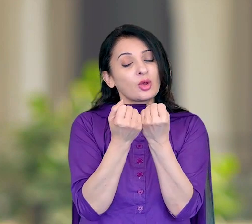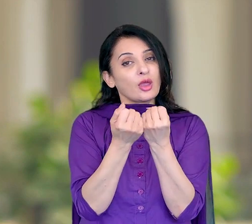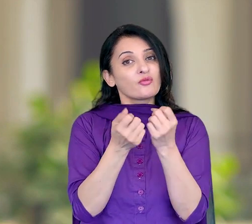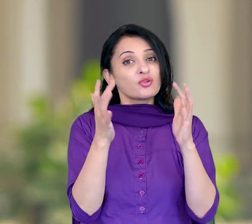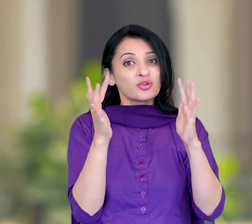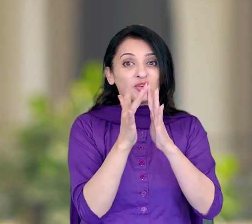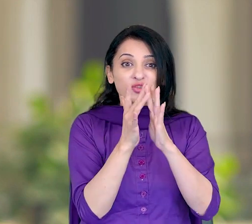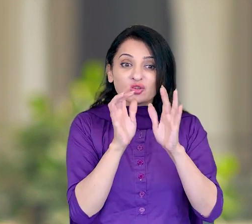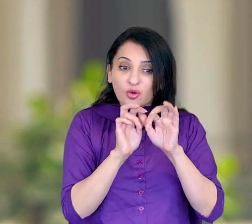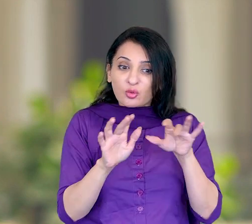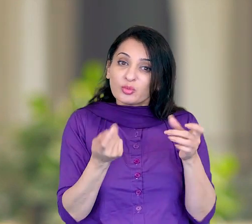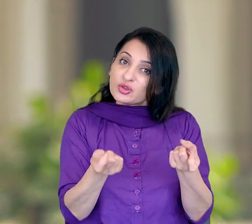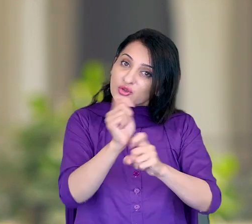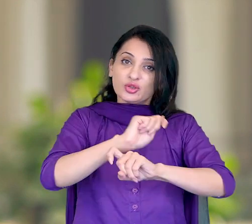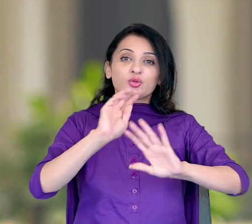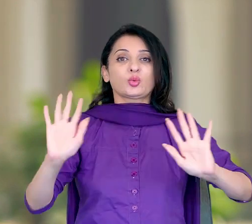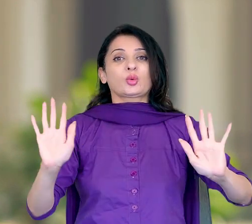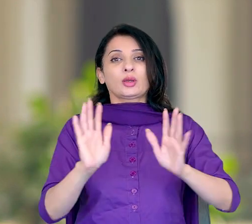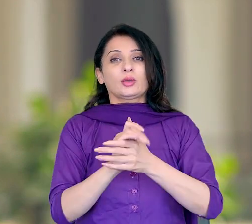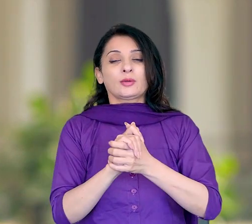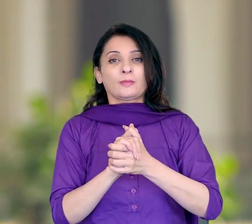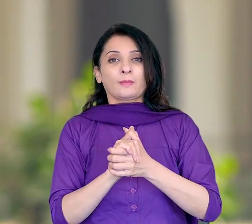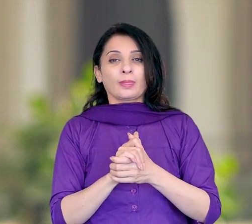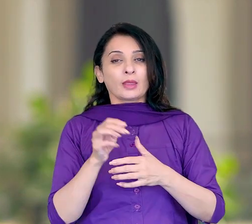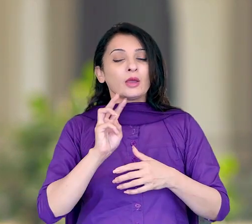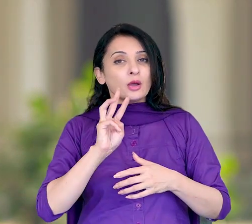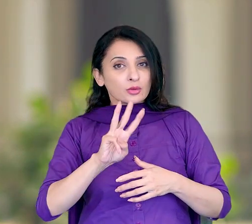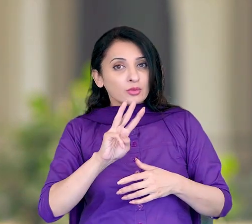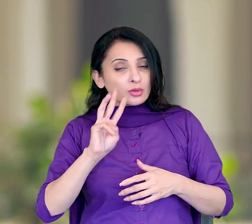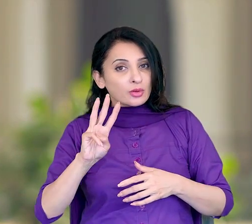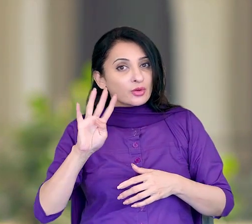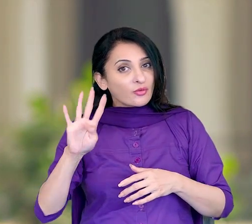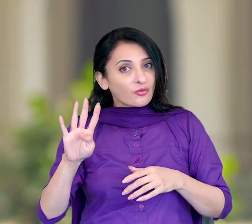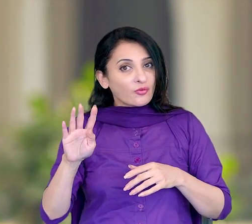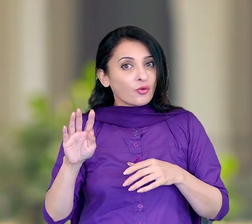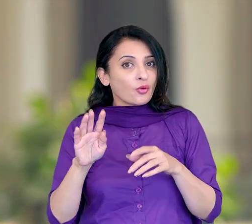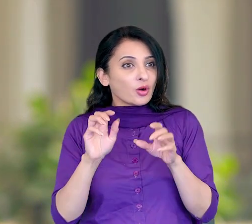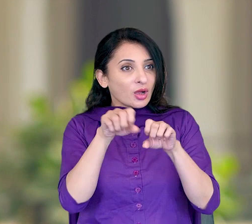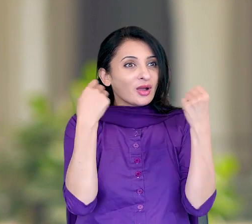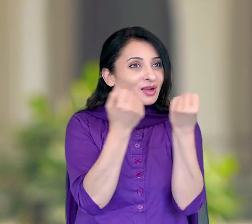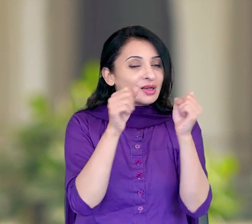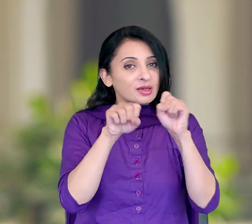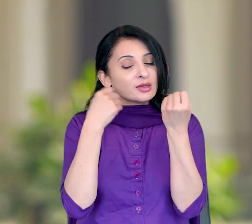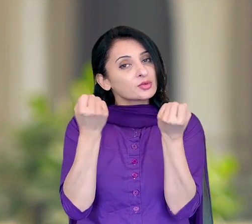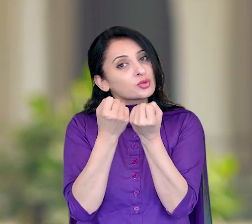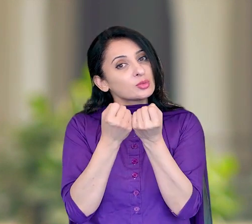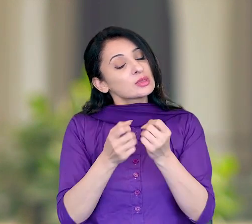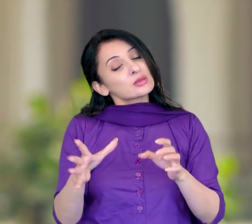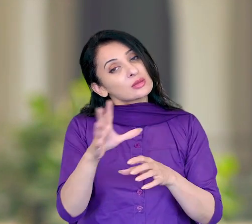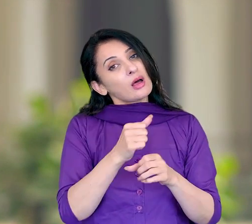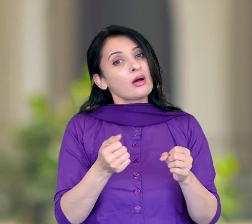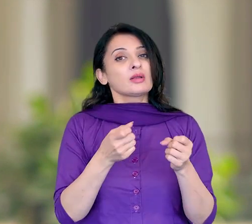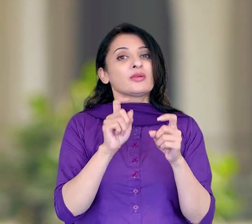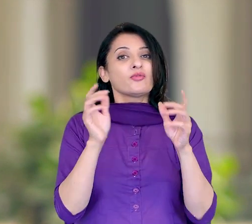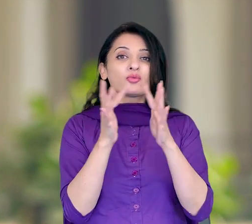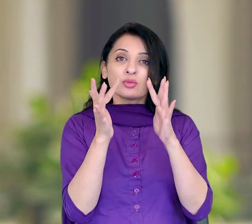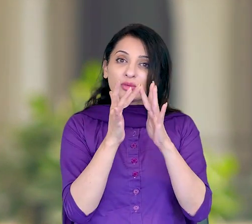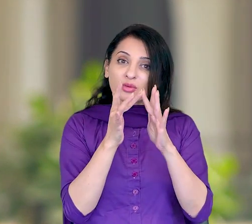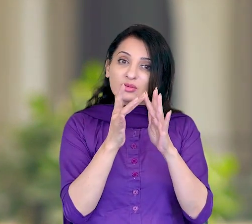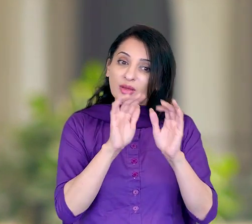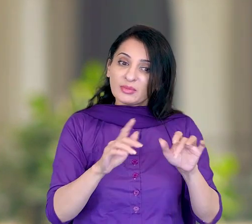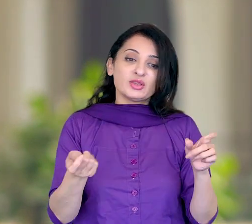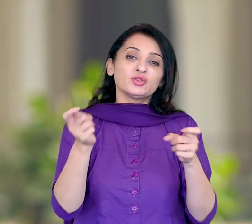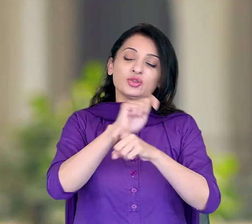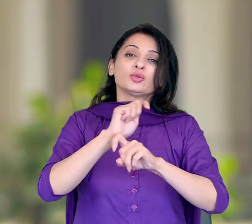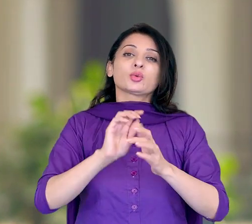clinics they're connected to each other, so the patient can actually go anywhere. Now, see the benefits out of it.